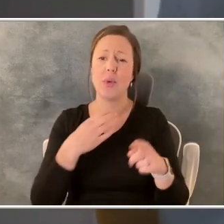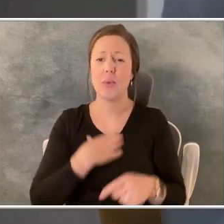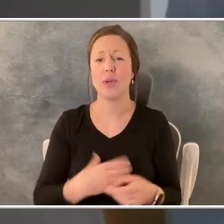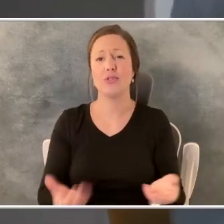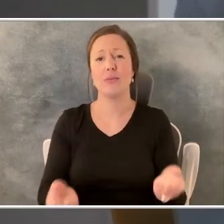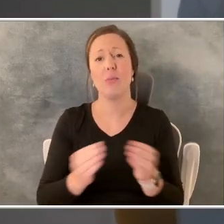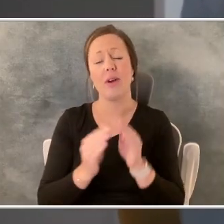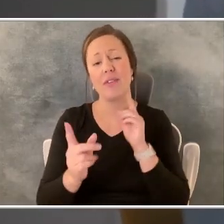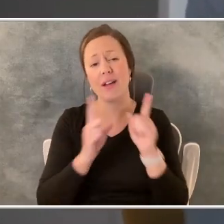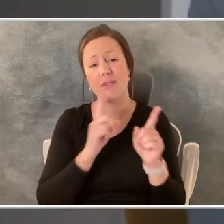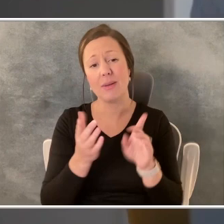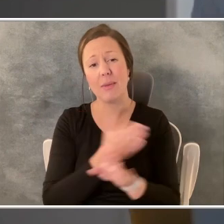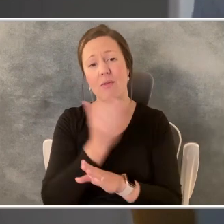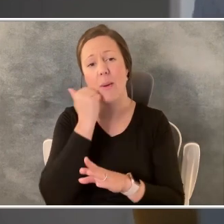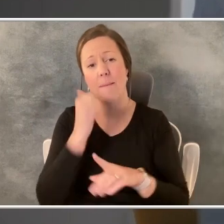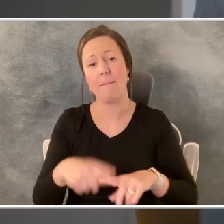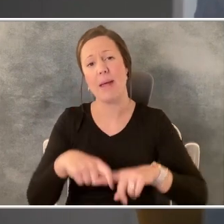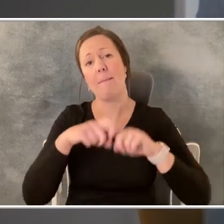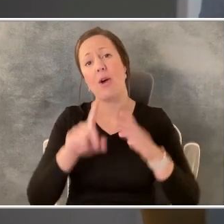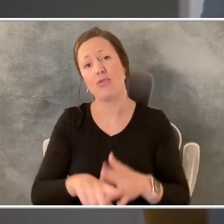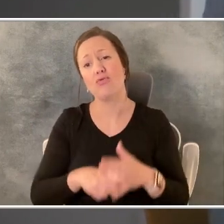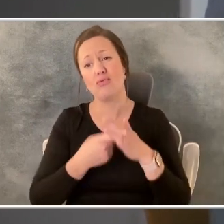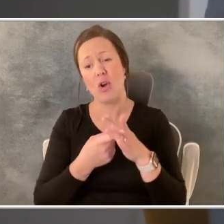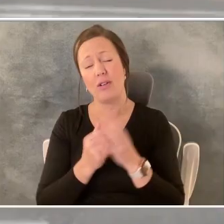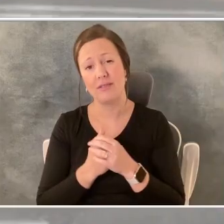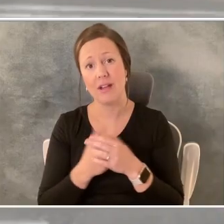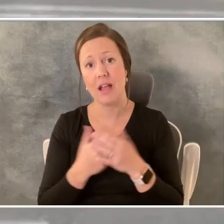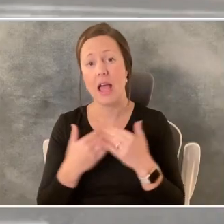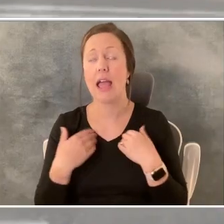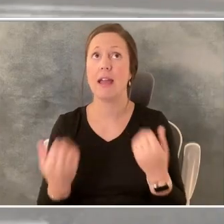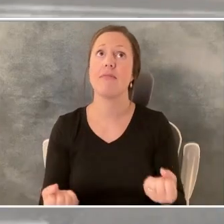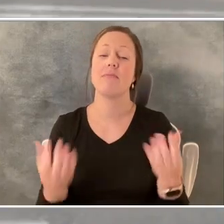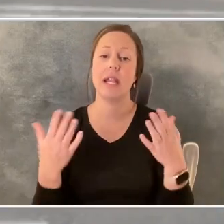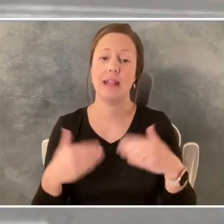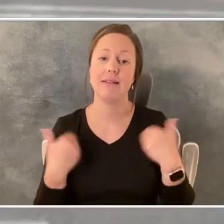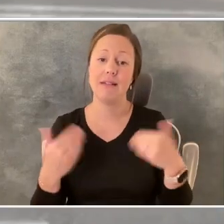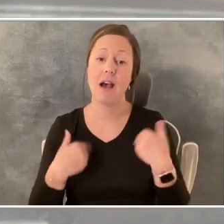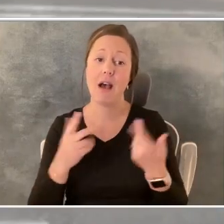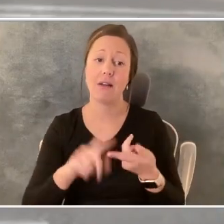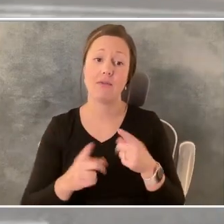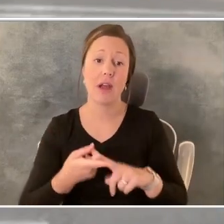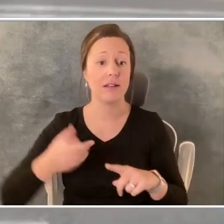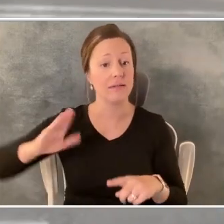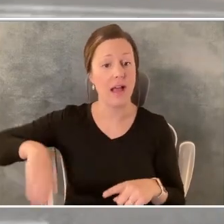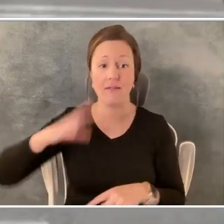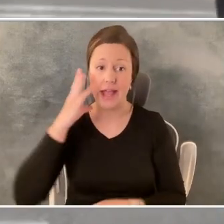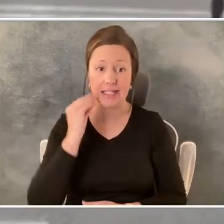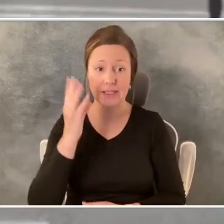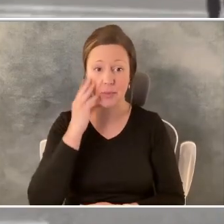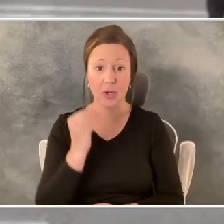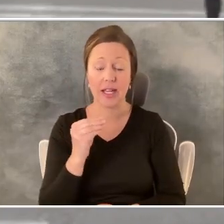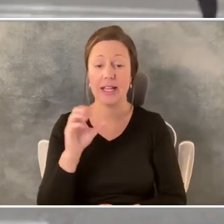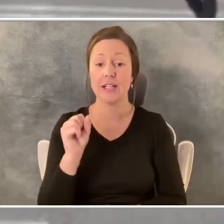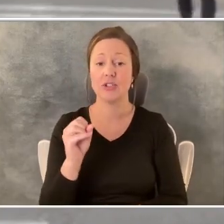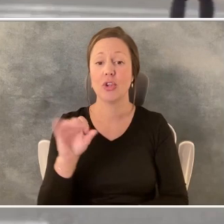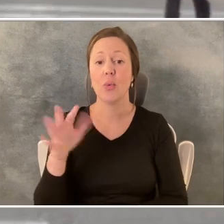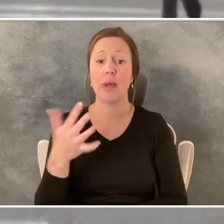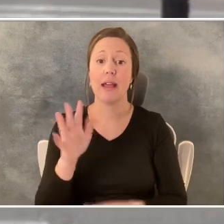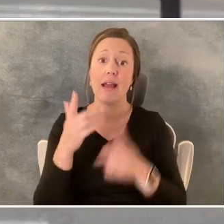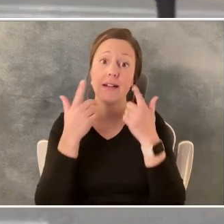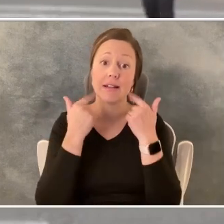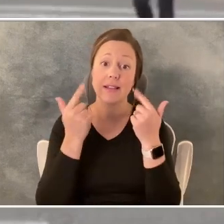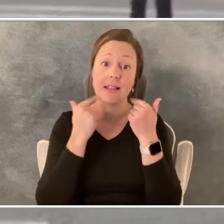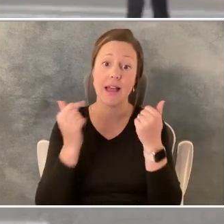into menopause. I've got a lot of younger friends right now that haven't experienced it yet, and so we just kind of laugh about it and say,